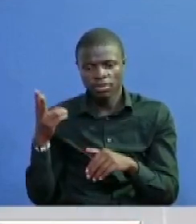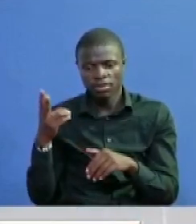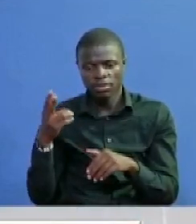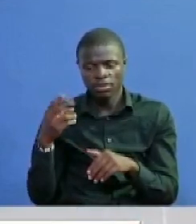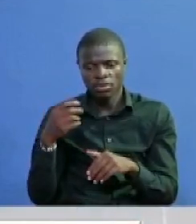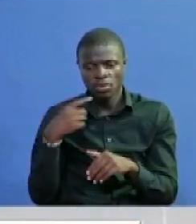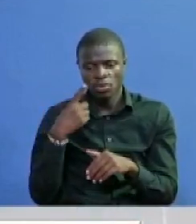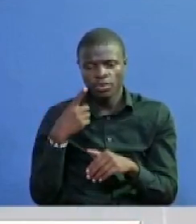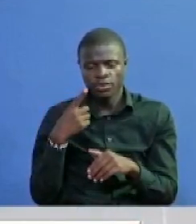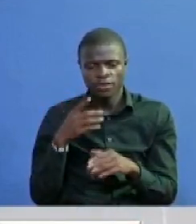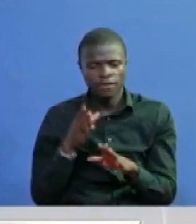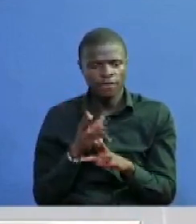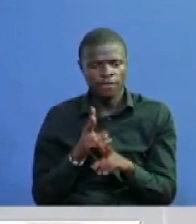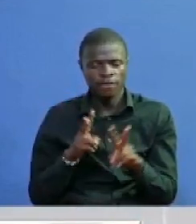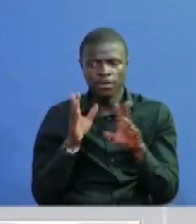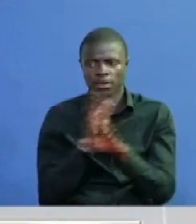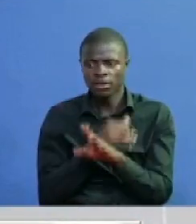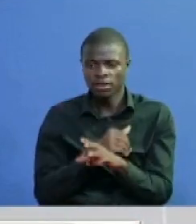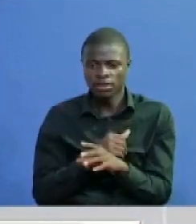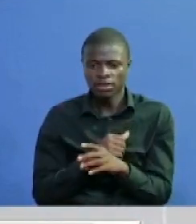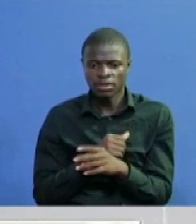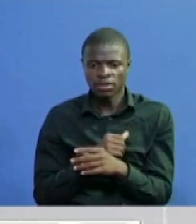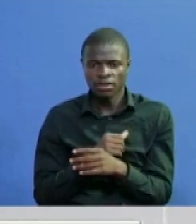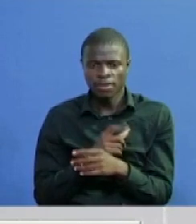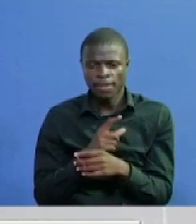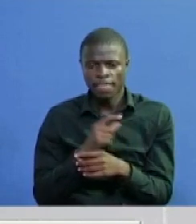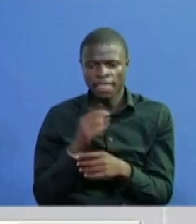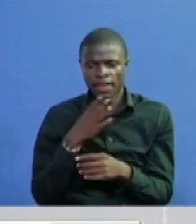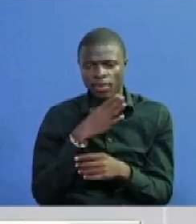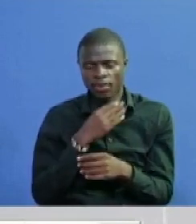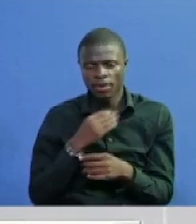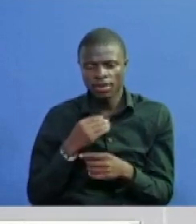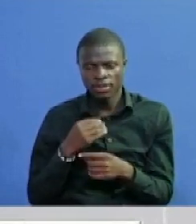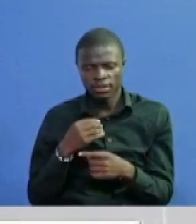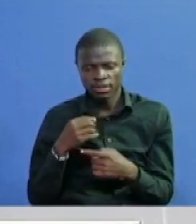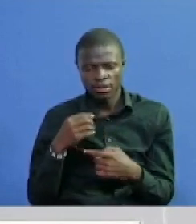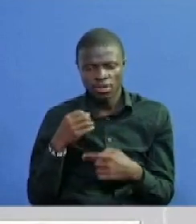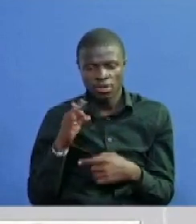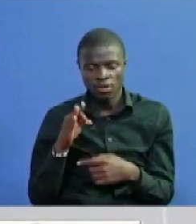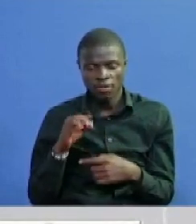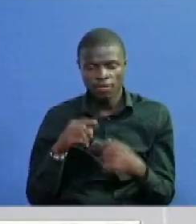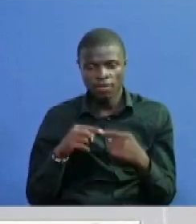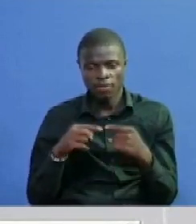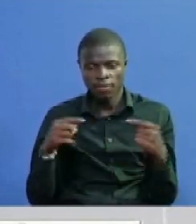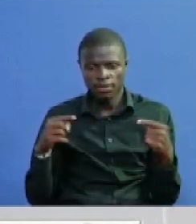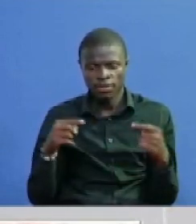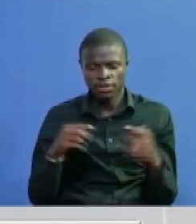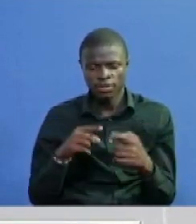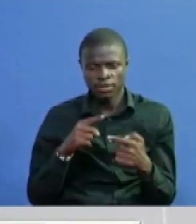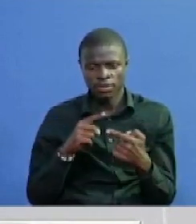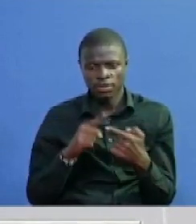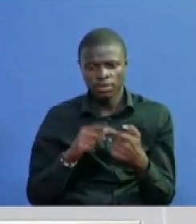aside, let's now talk about the demands that took the Azimio coalition to the streets. These were the cost of